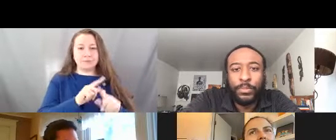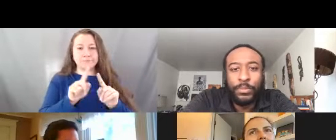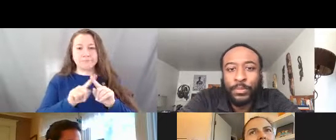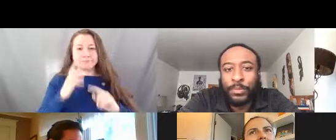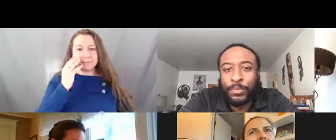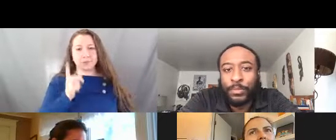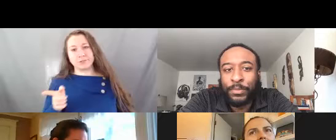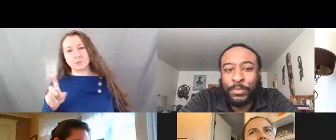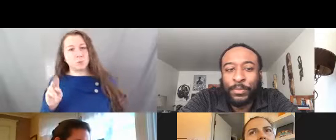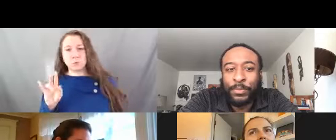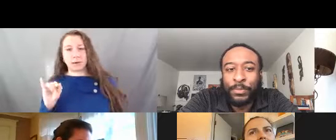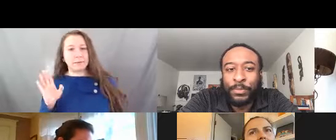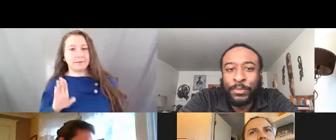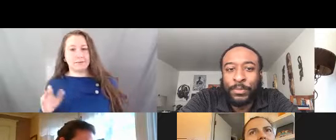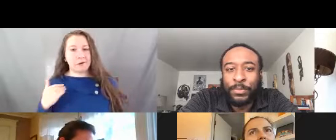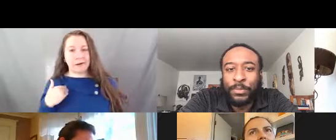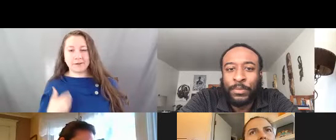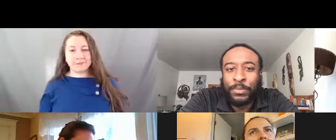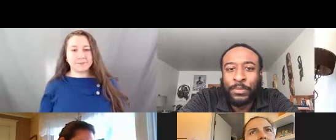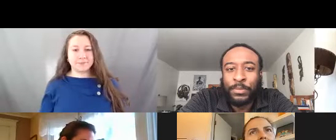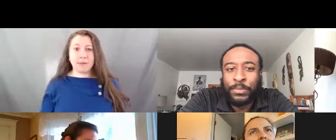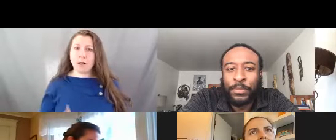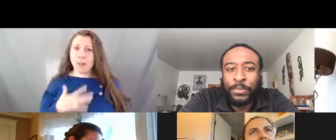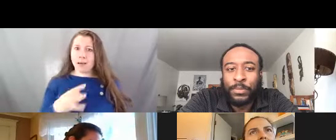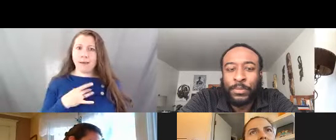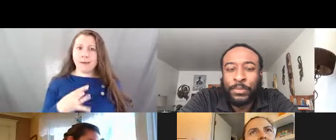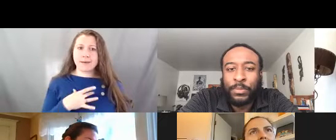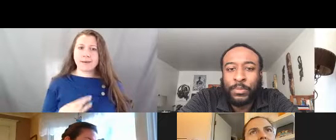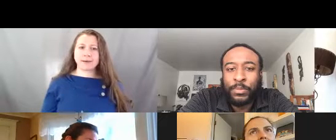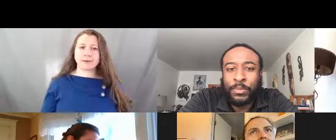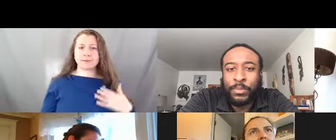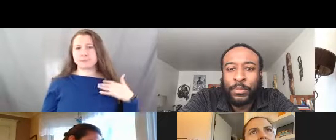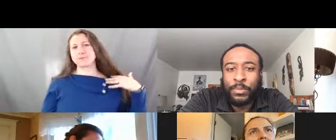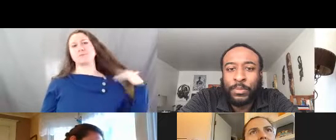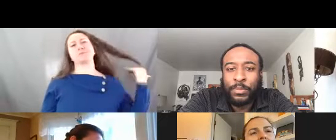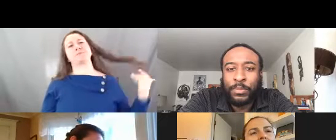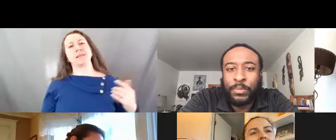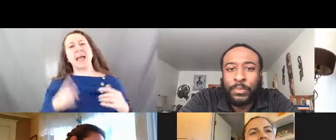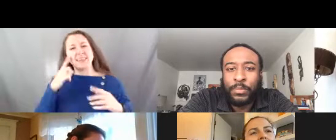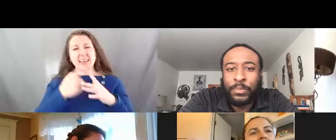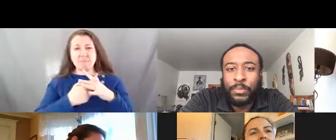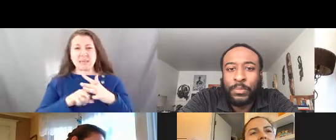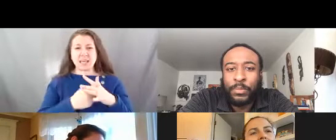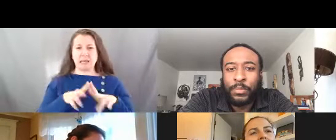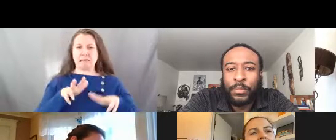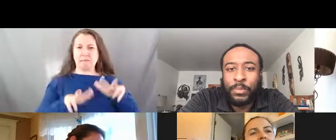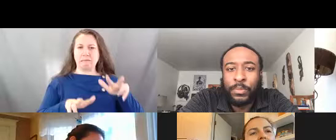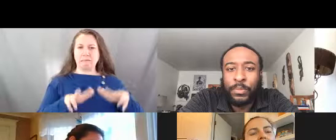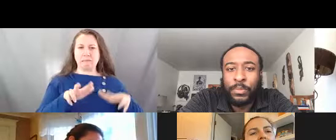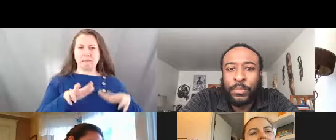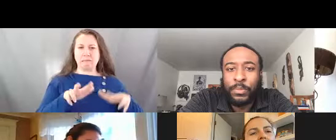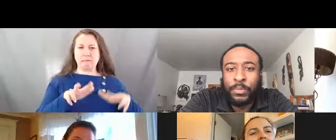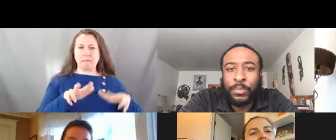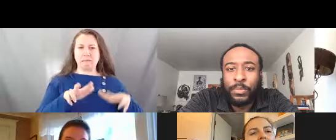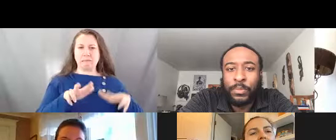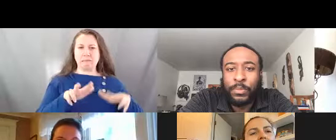I I definitely liked it. I mean, probably it was a little uncomfortable for me in the beginning, but eventually